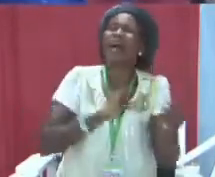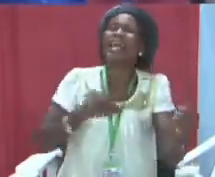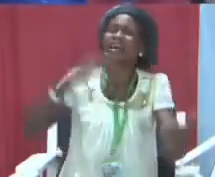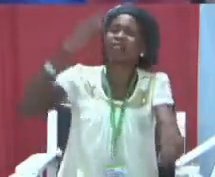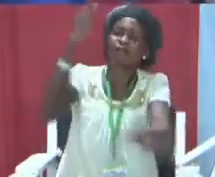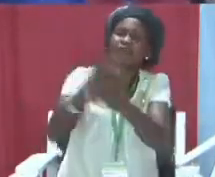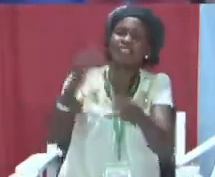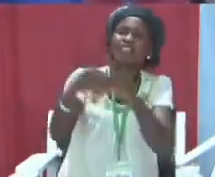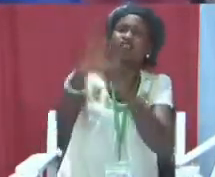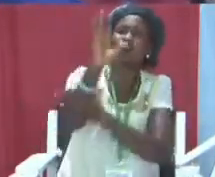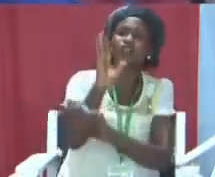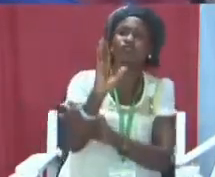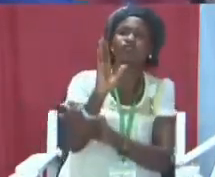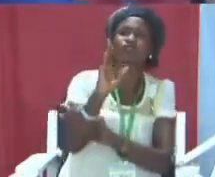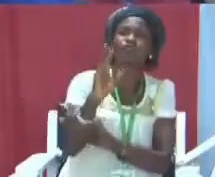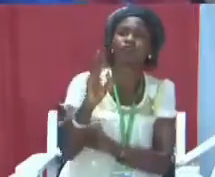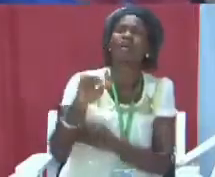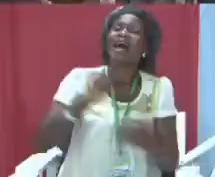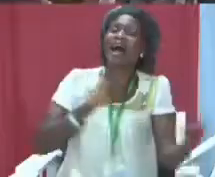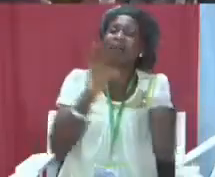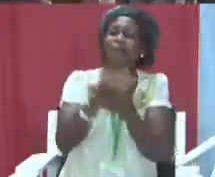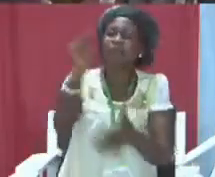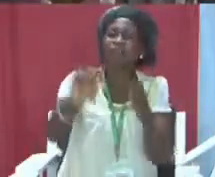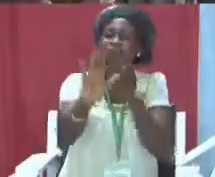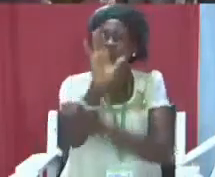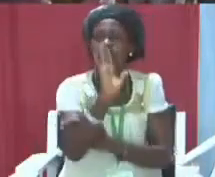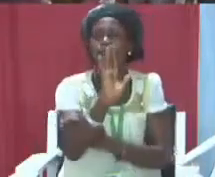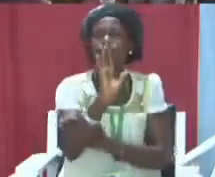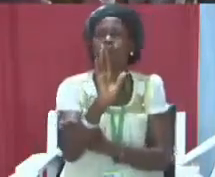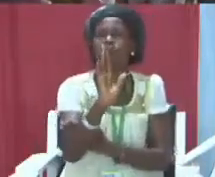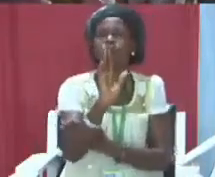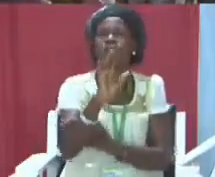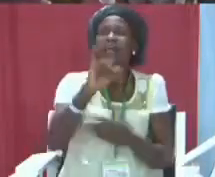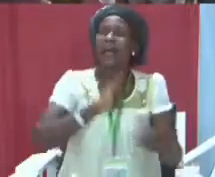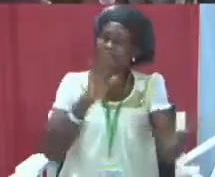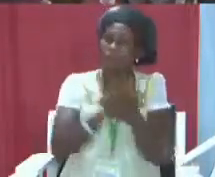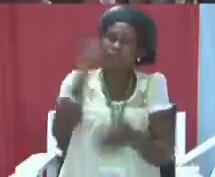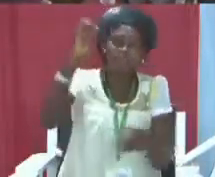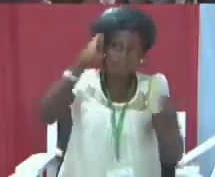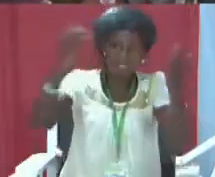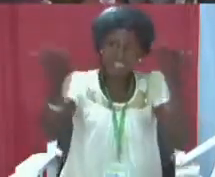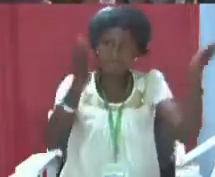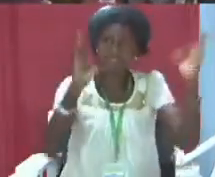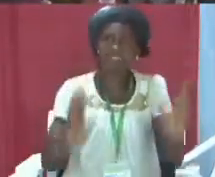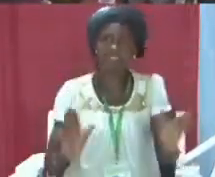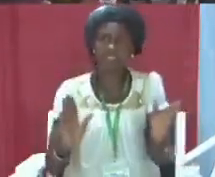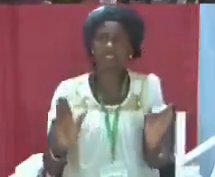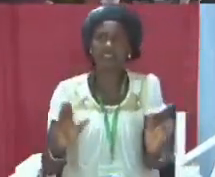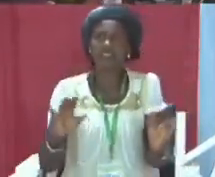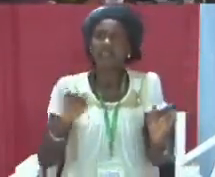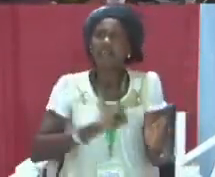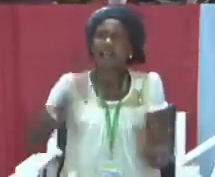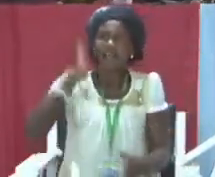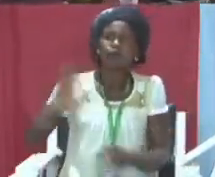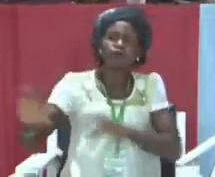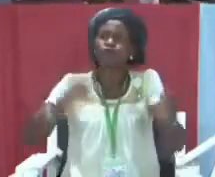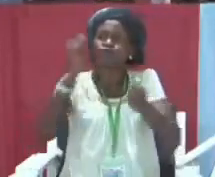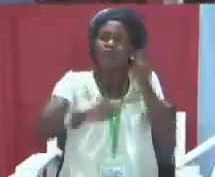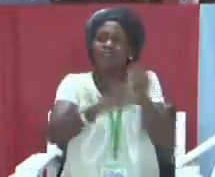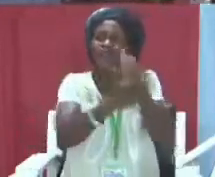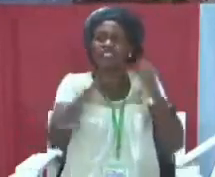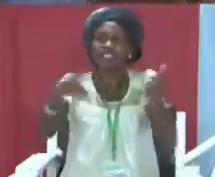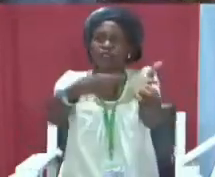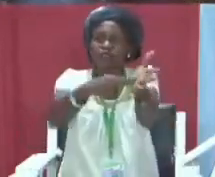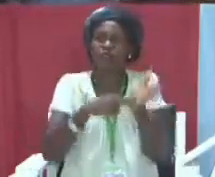God. I believe God. I believe his servant. I will do everything